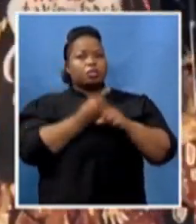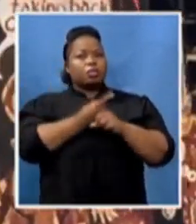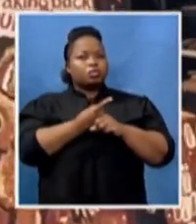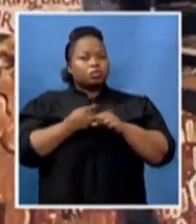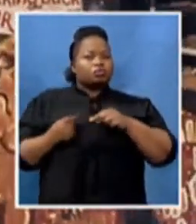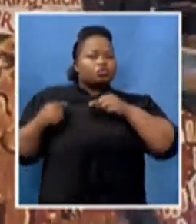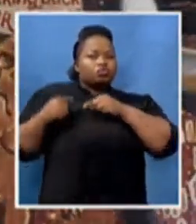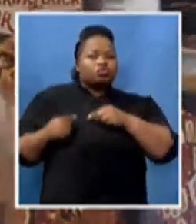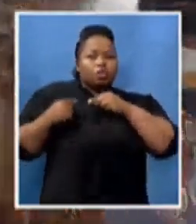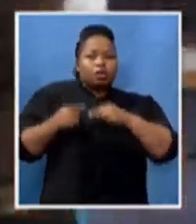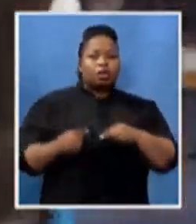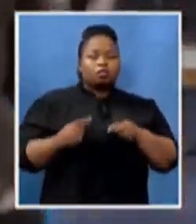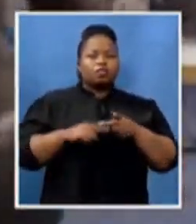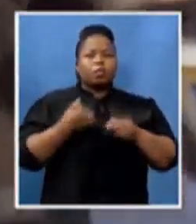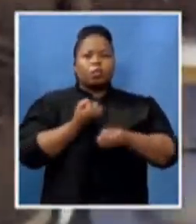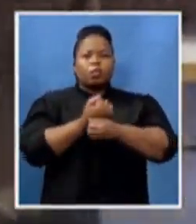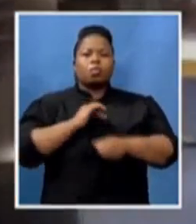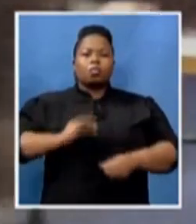world.